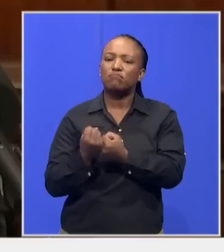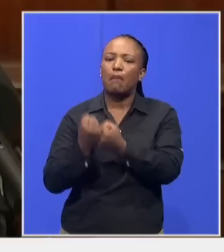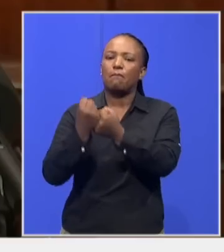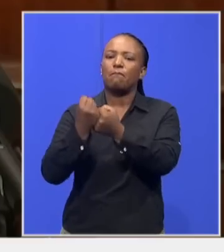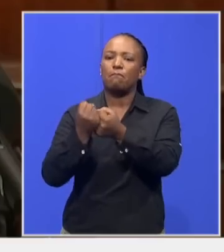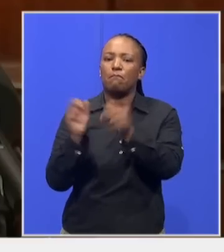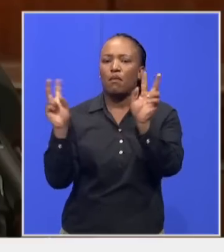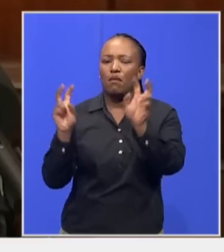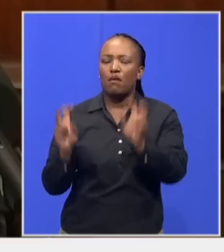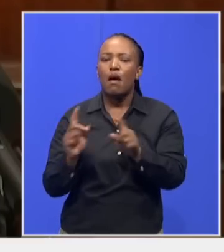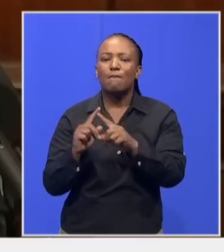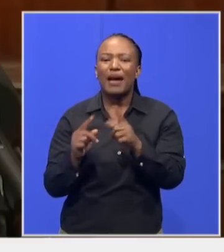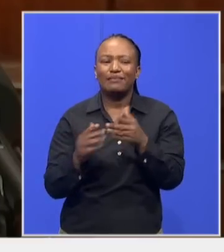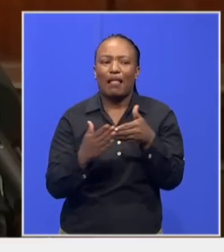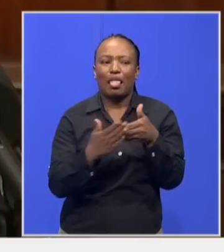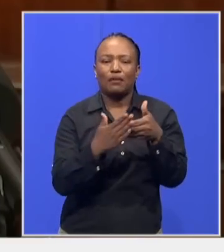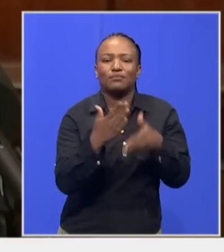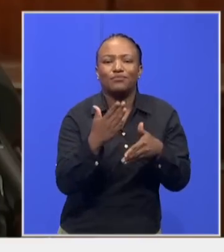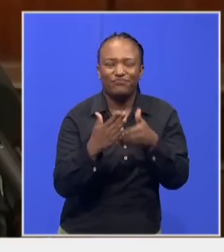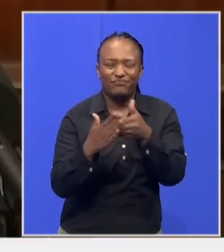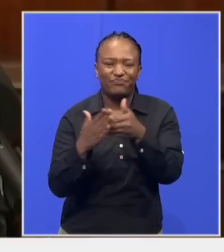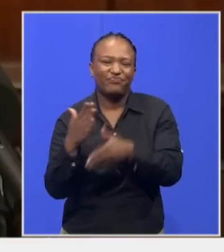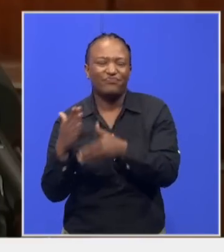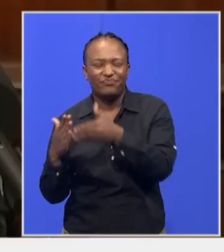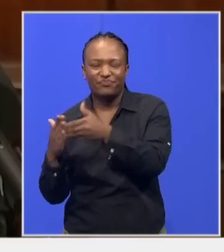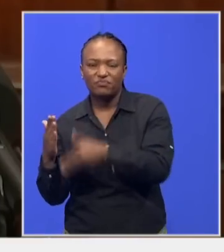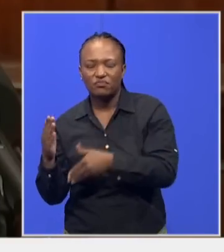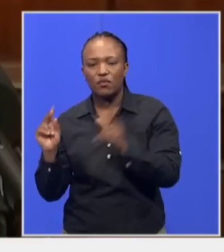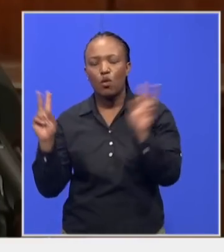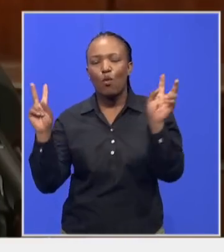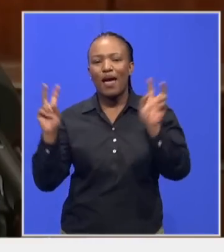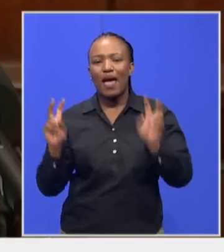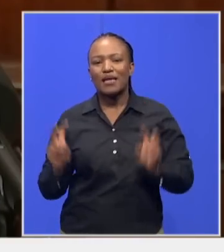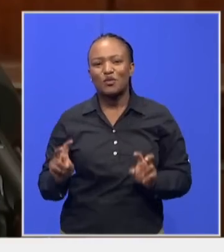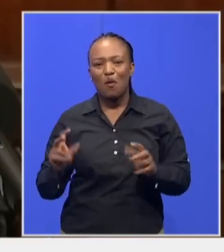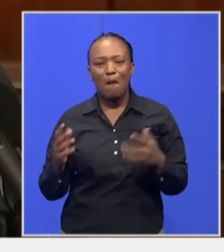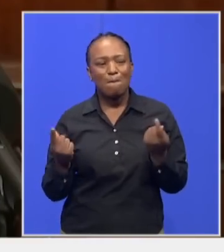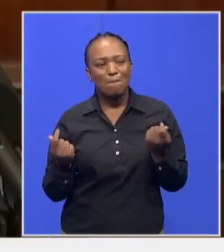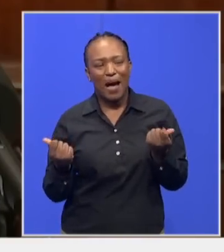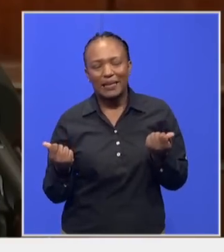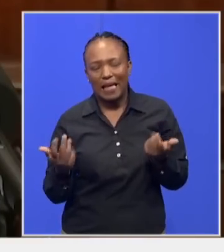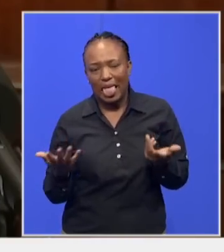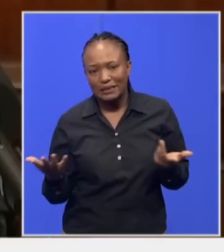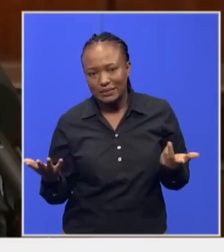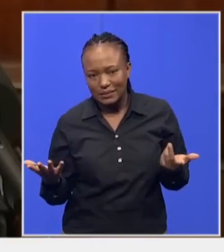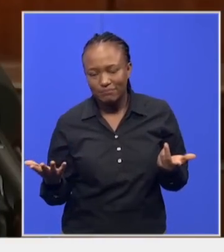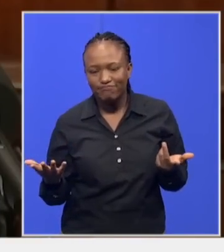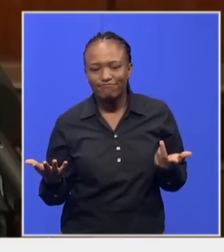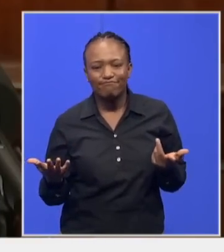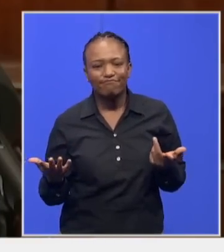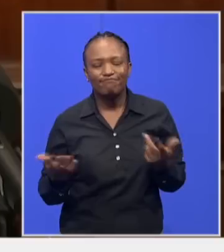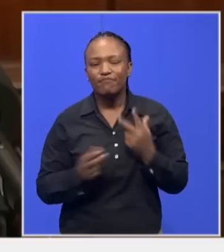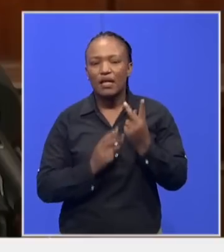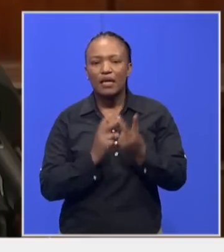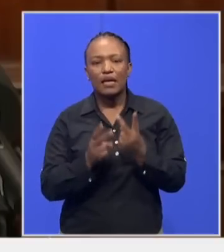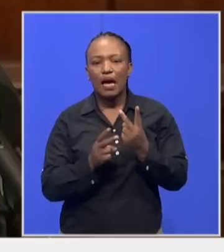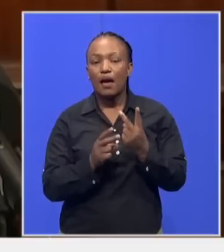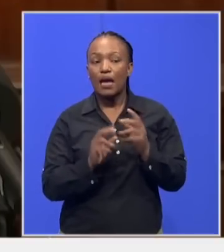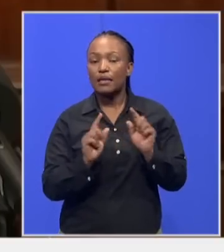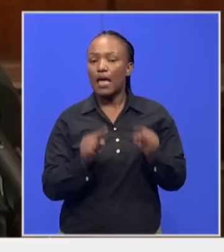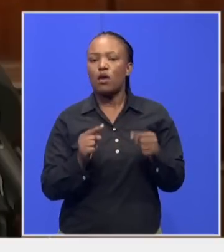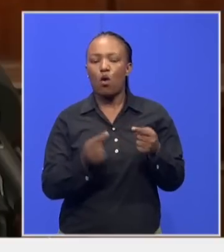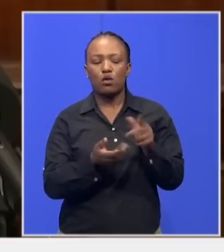of those constraints at Eskom with regards to their balance sheet, they are unable to make new capital investment in